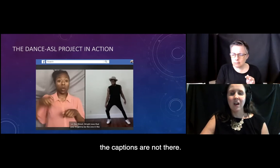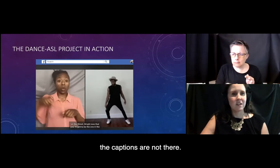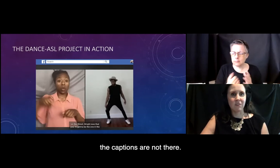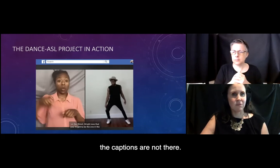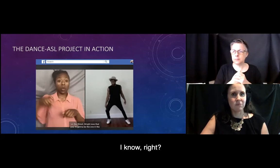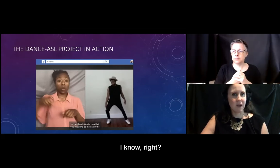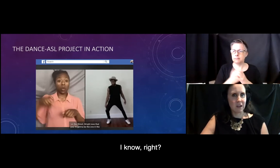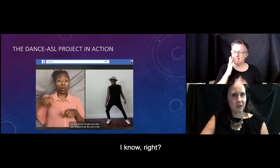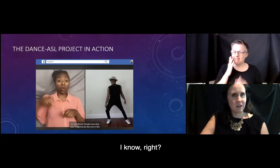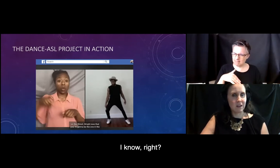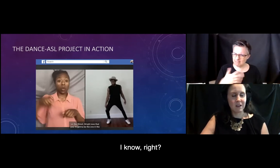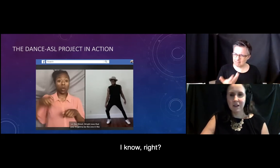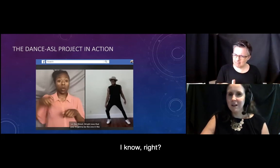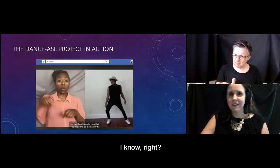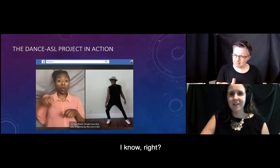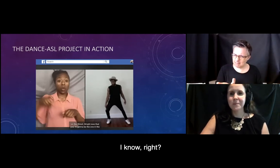I know, right?